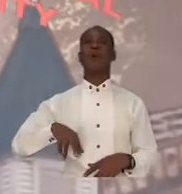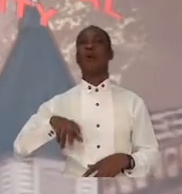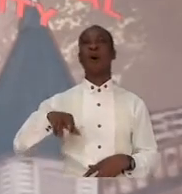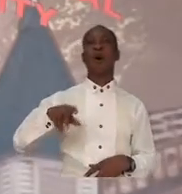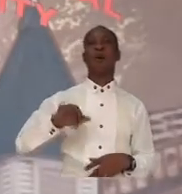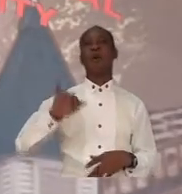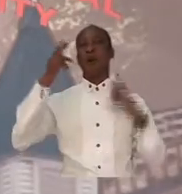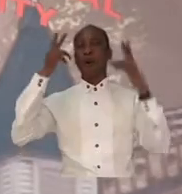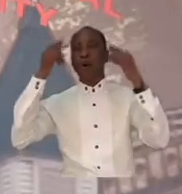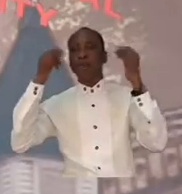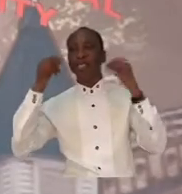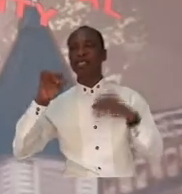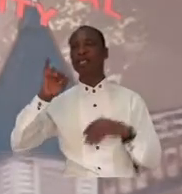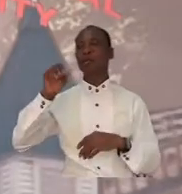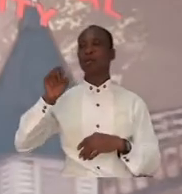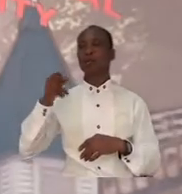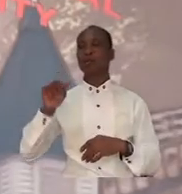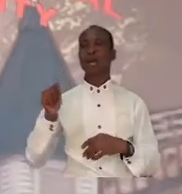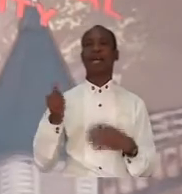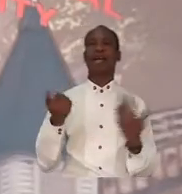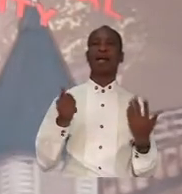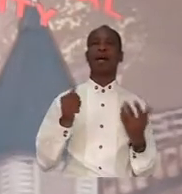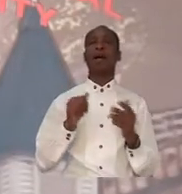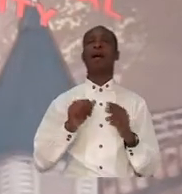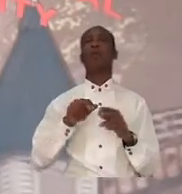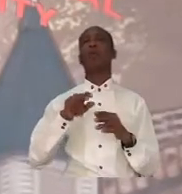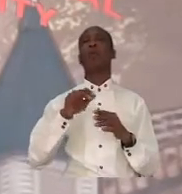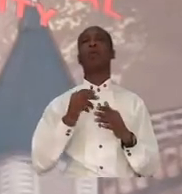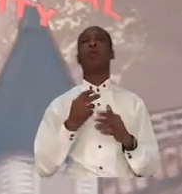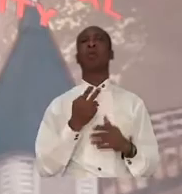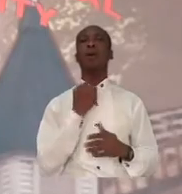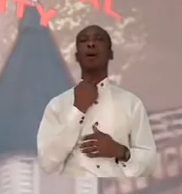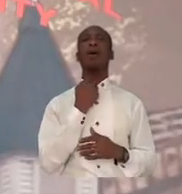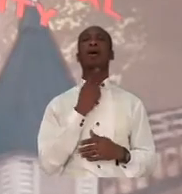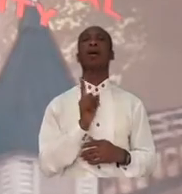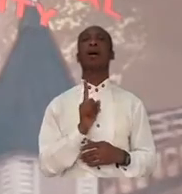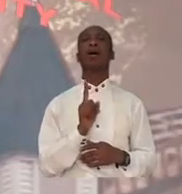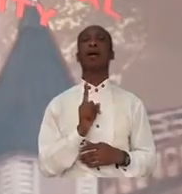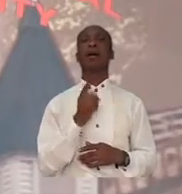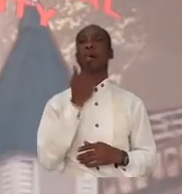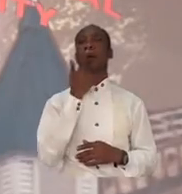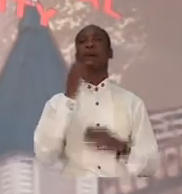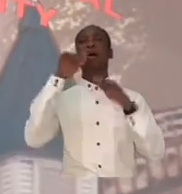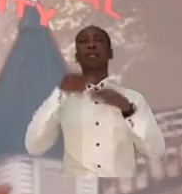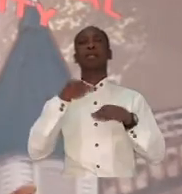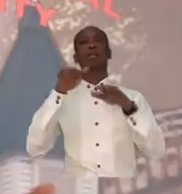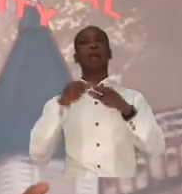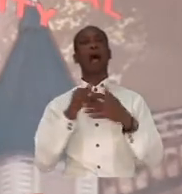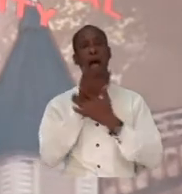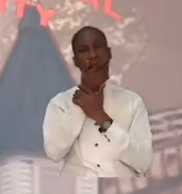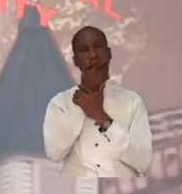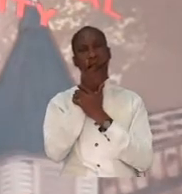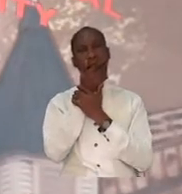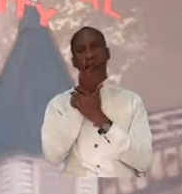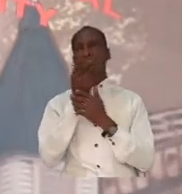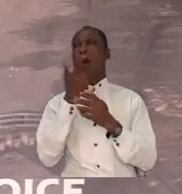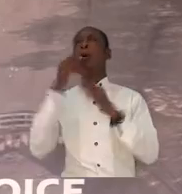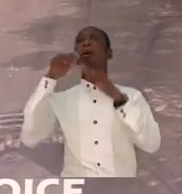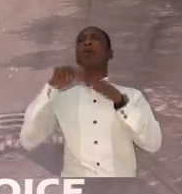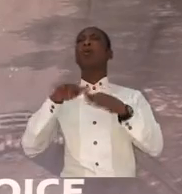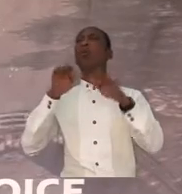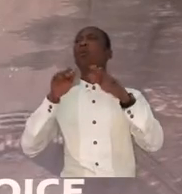joshua won ni nchemu mu kwa fe mu kwa koduru epo kokoi anim eh epo na ta ho e